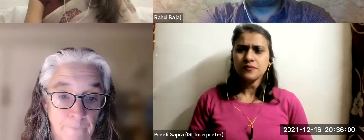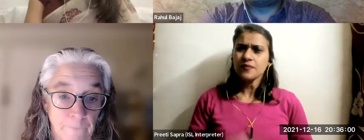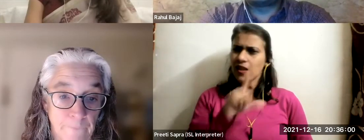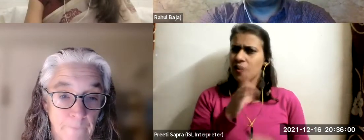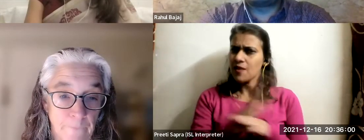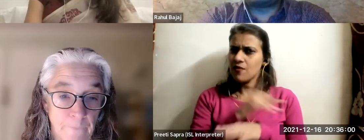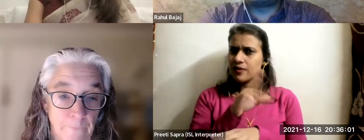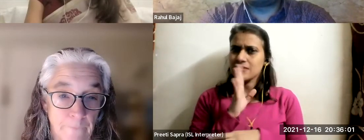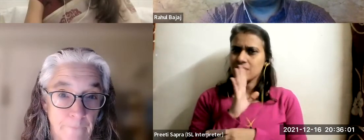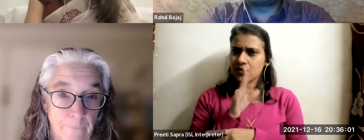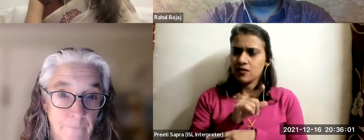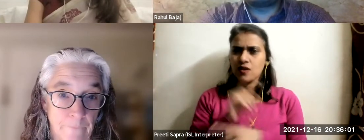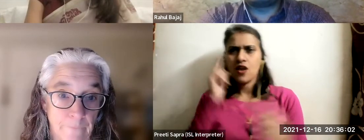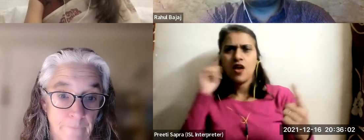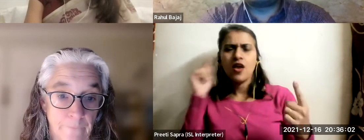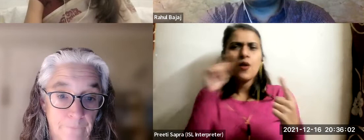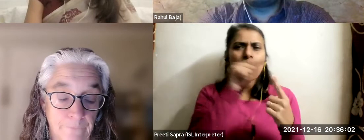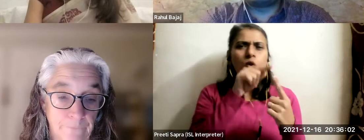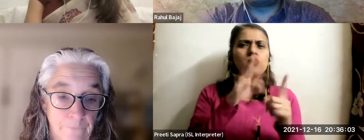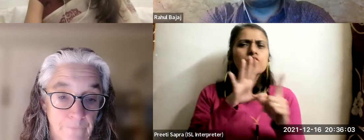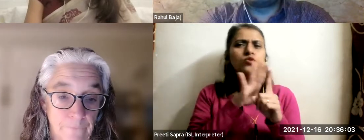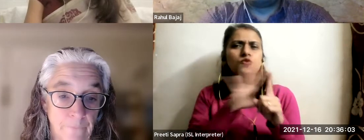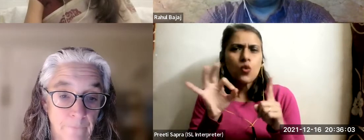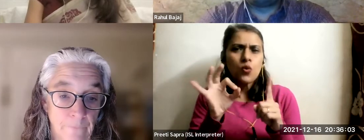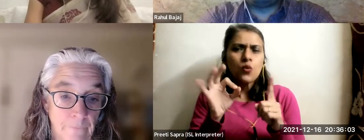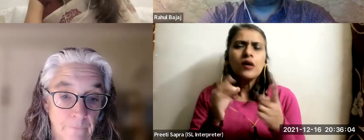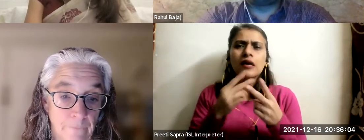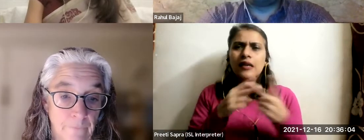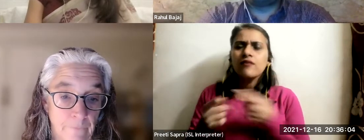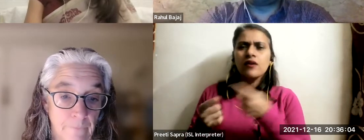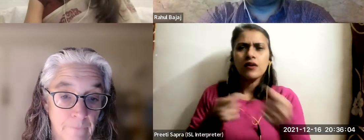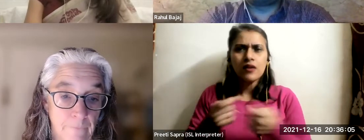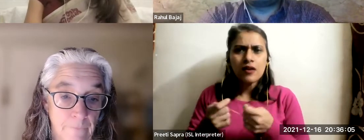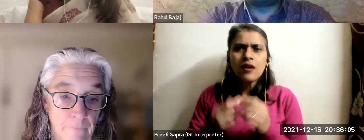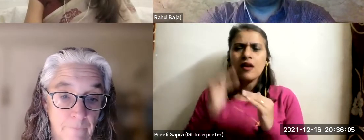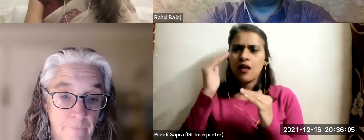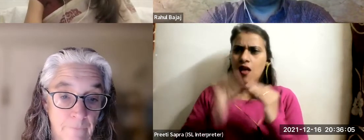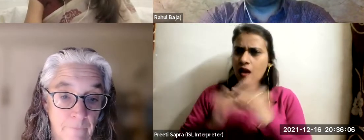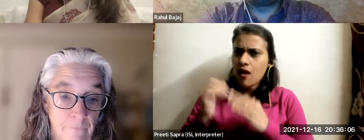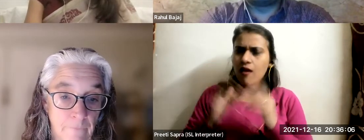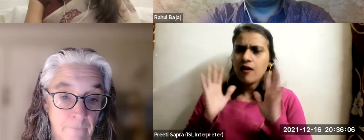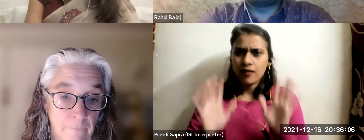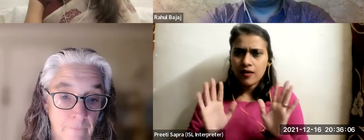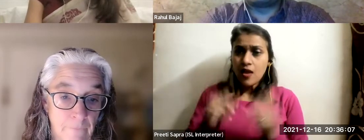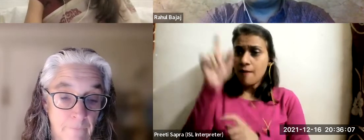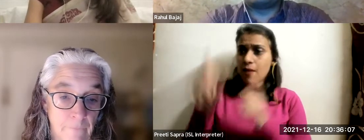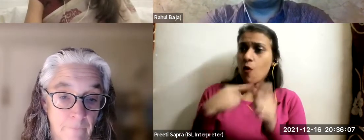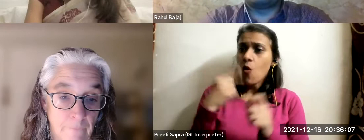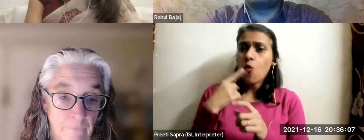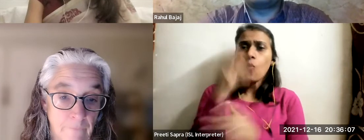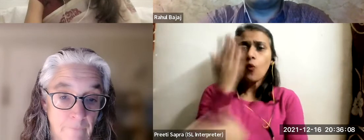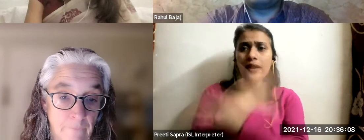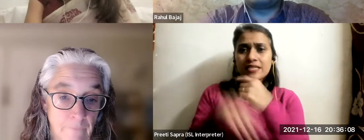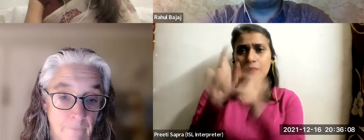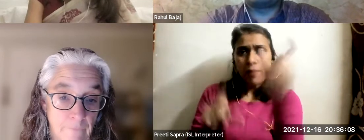your approach, how does structured negotiation differ based on the nature of the clients that you're working with? And